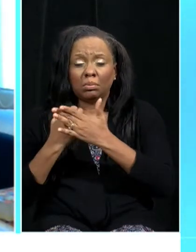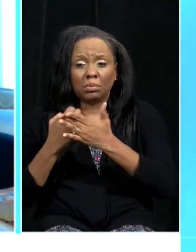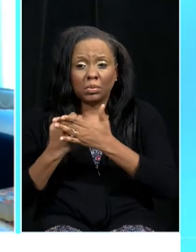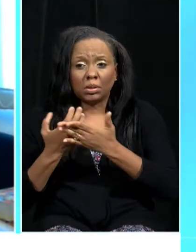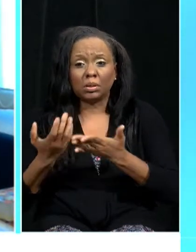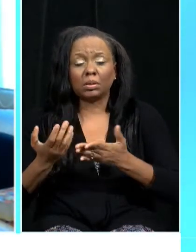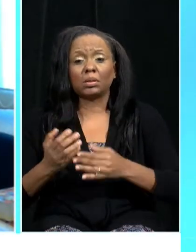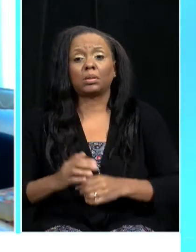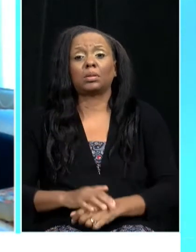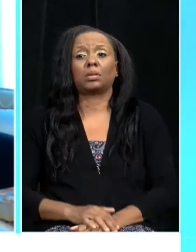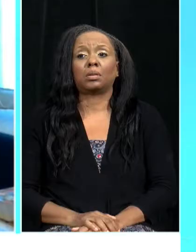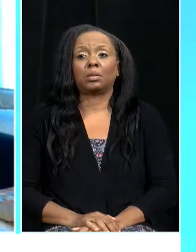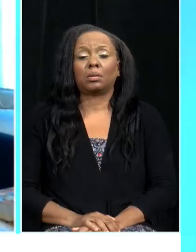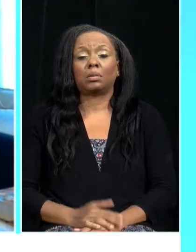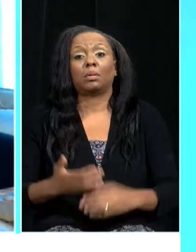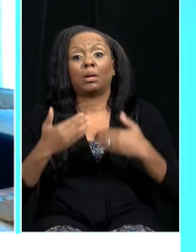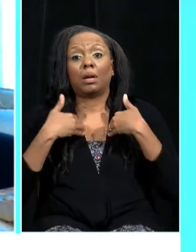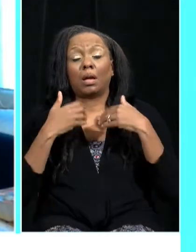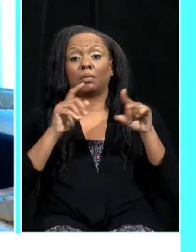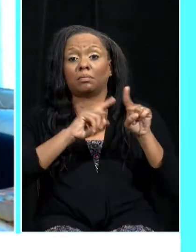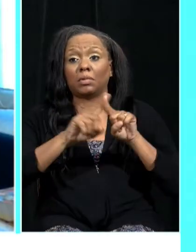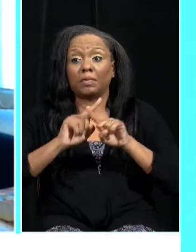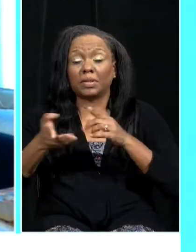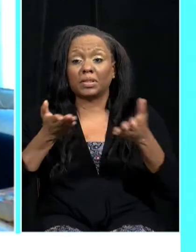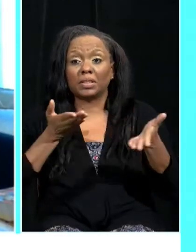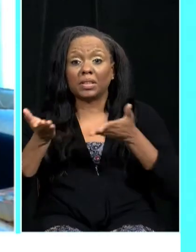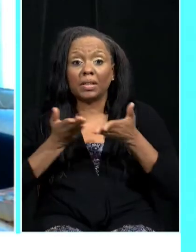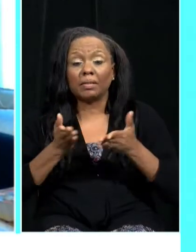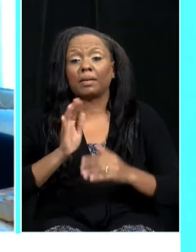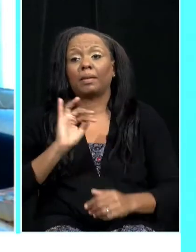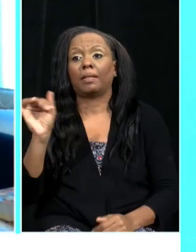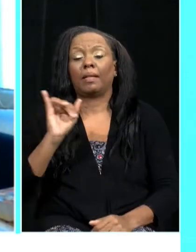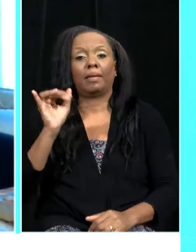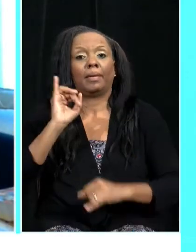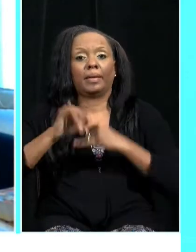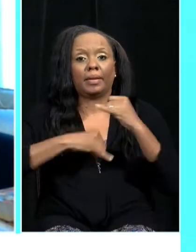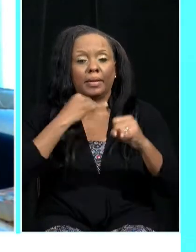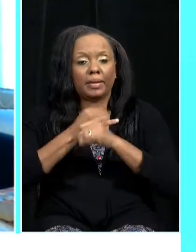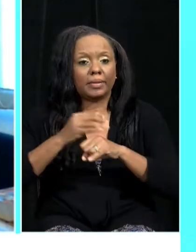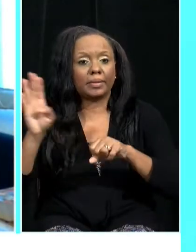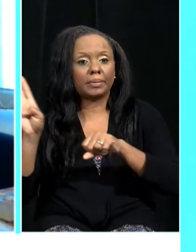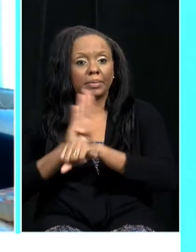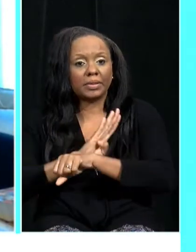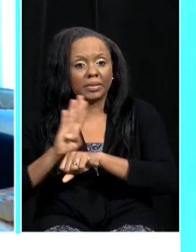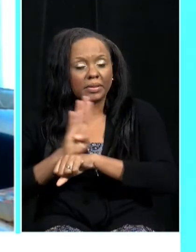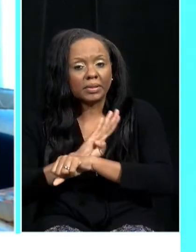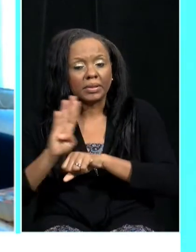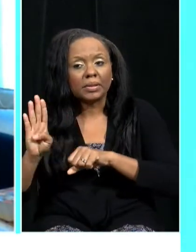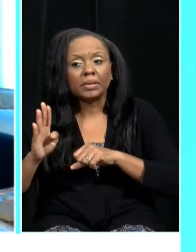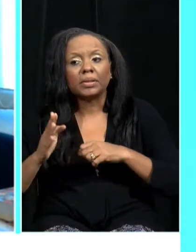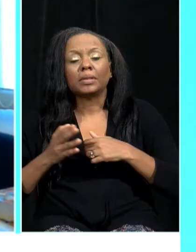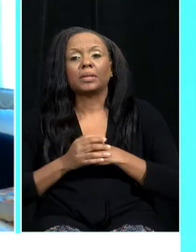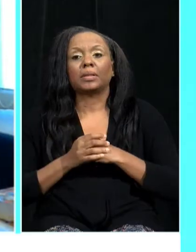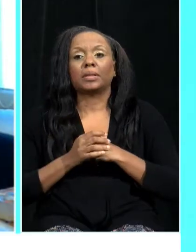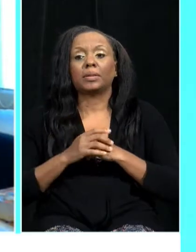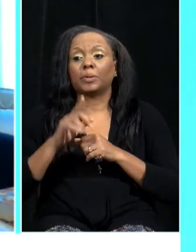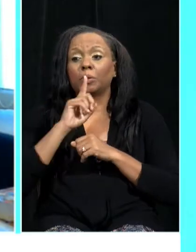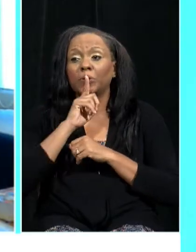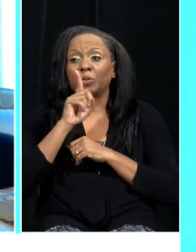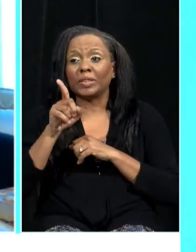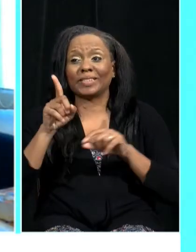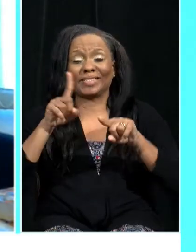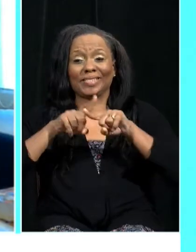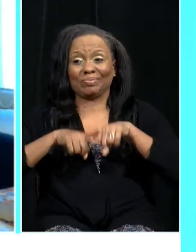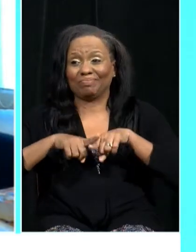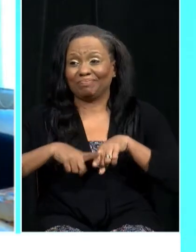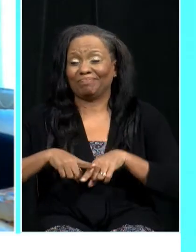and allied services, including international business and so on, really hangs on, particularly the